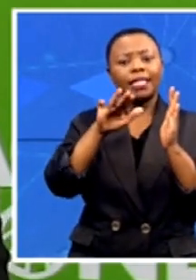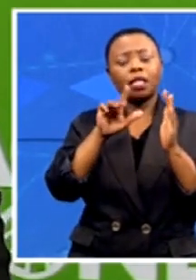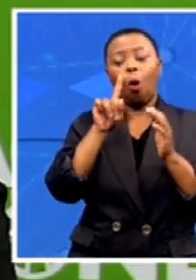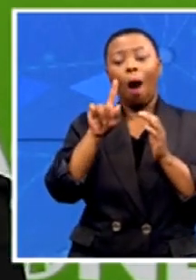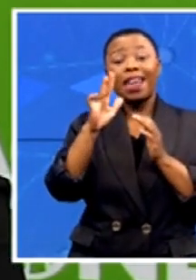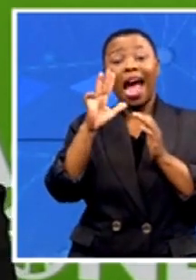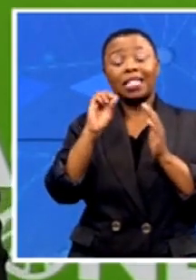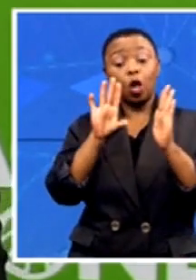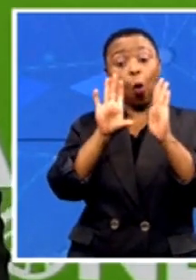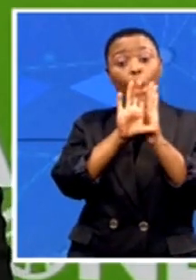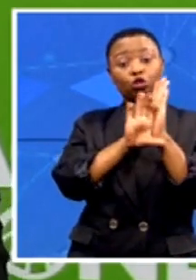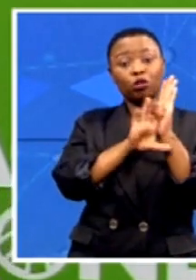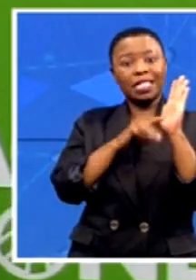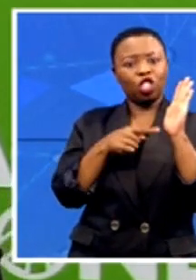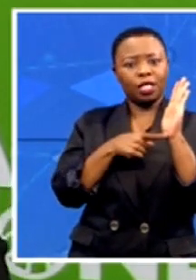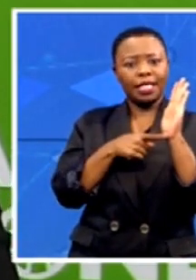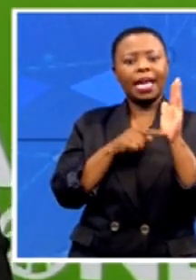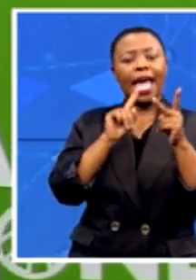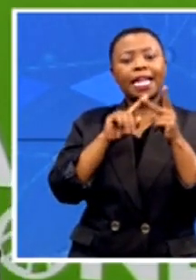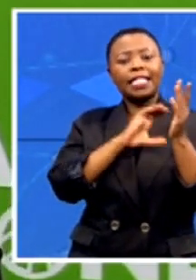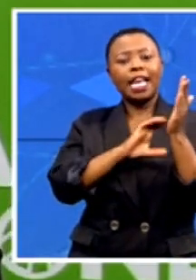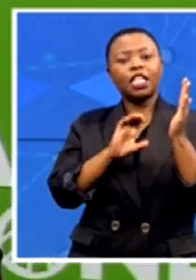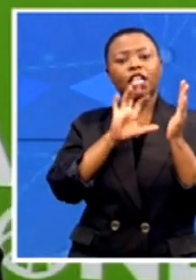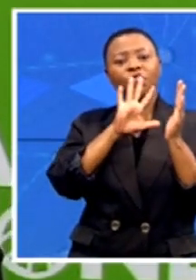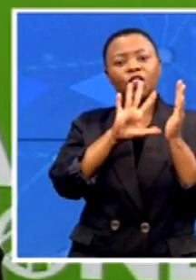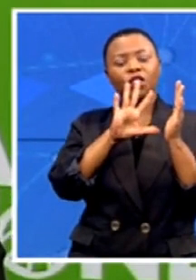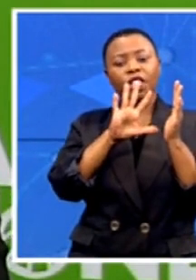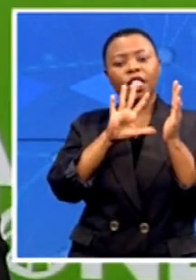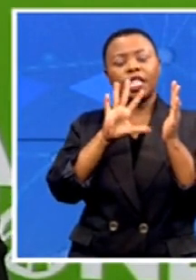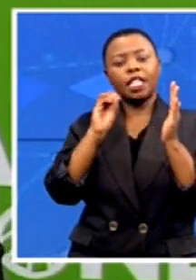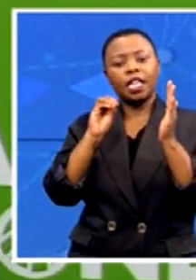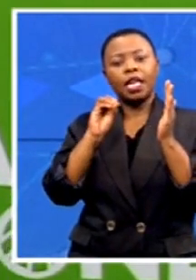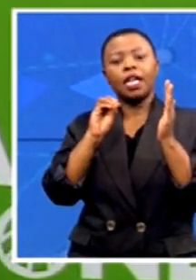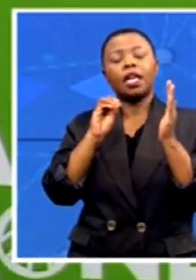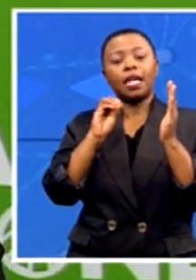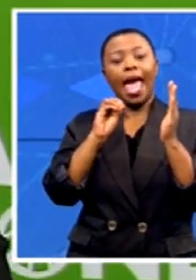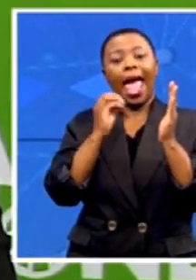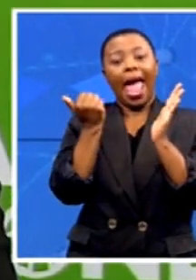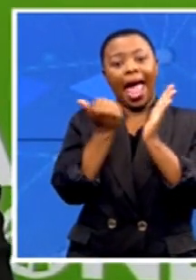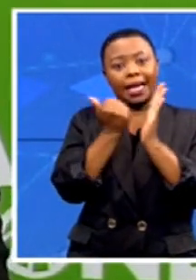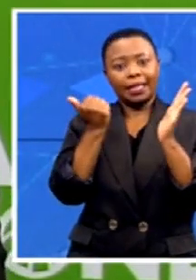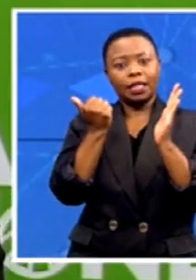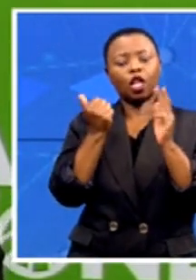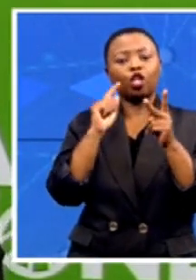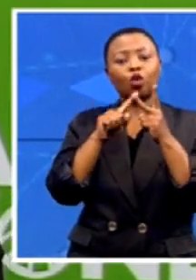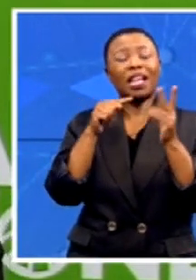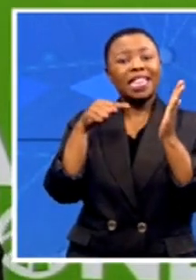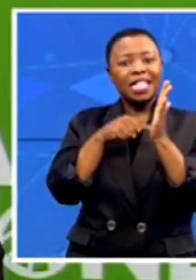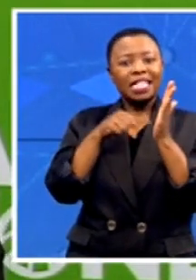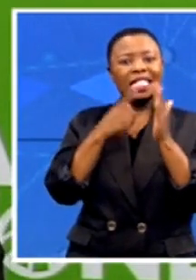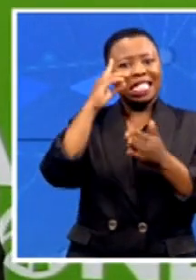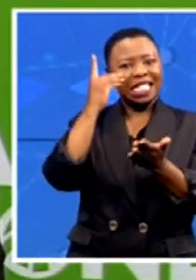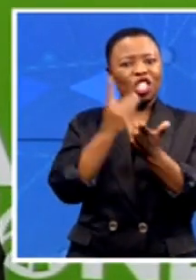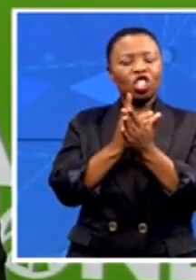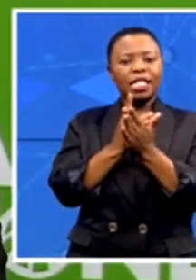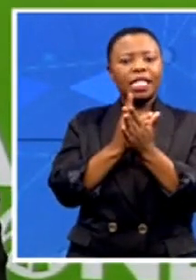Section 15 of the Electoral Commission Act, and is an irrational decision. And we're saying, as is,